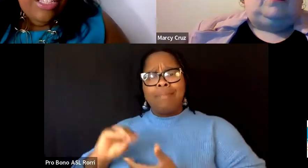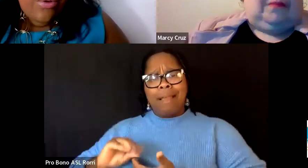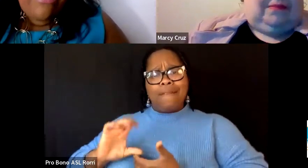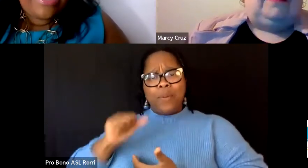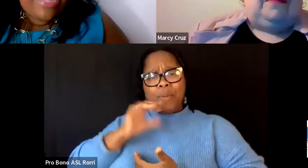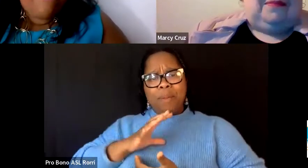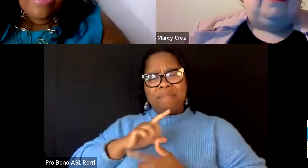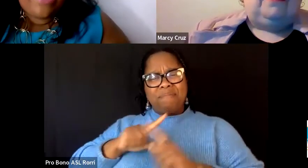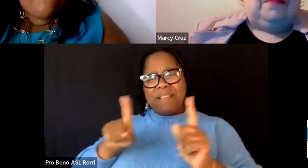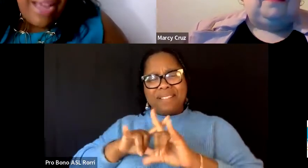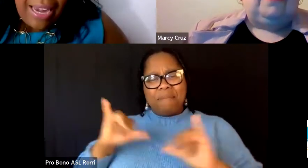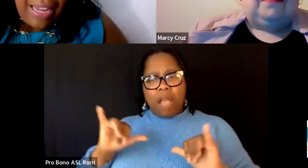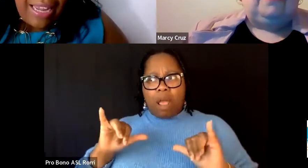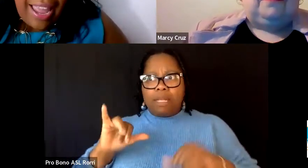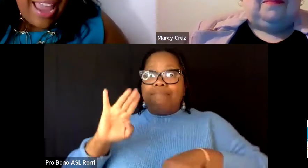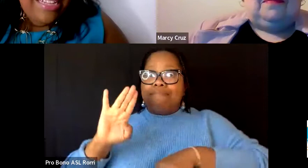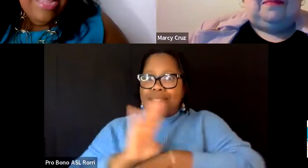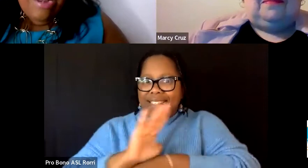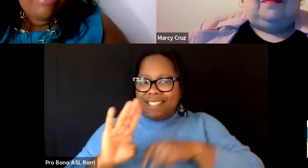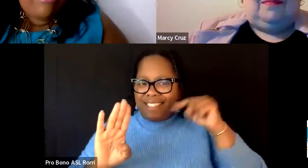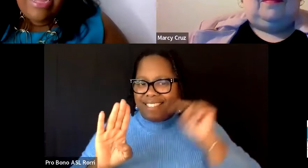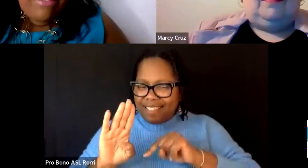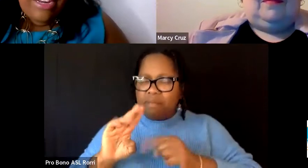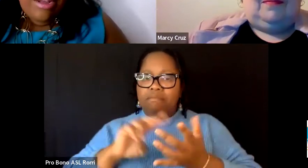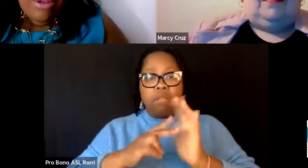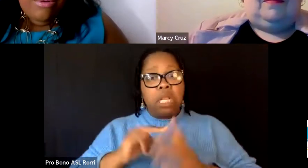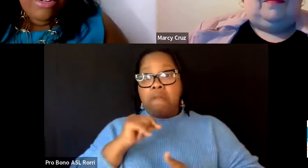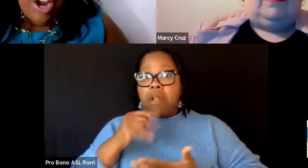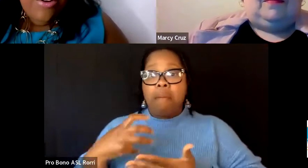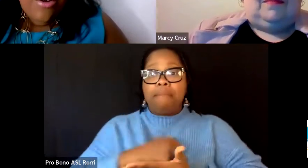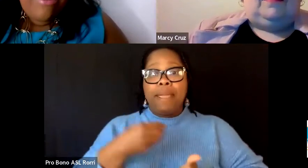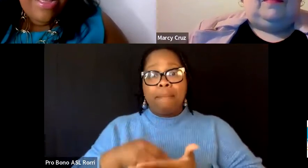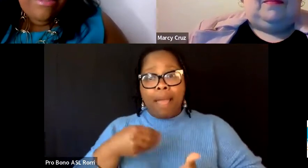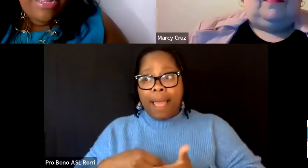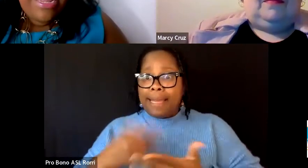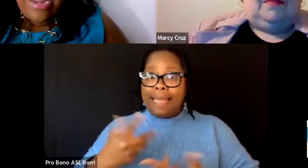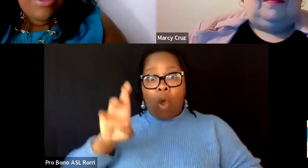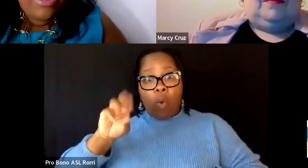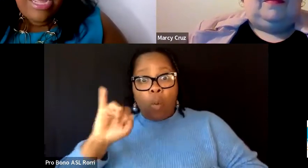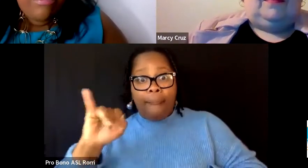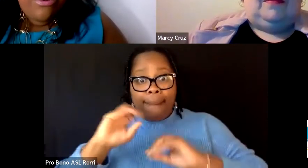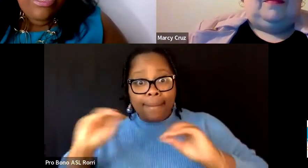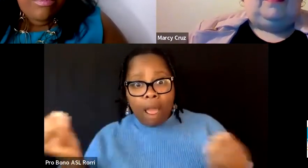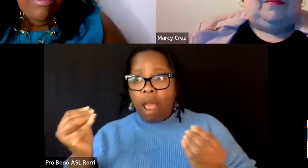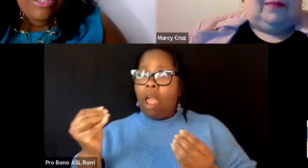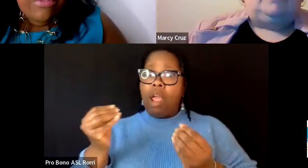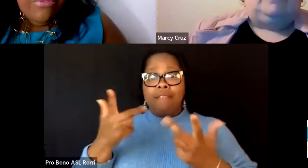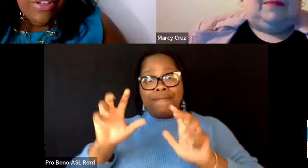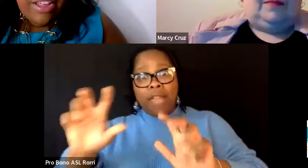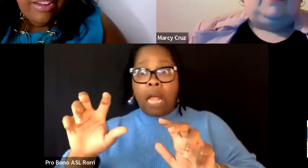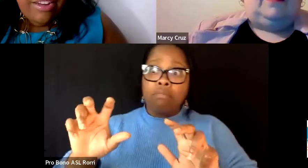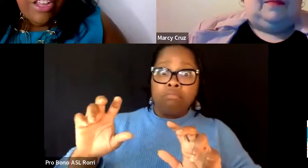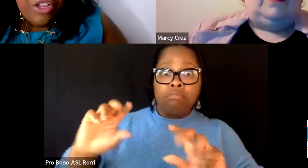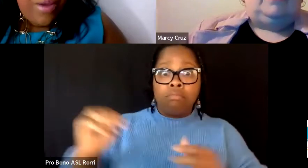business. So if it's not making money and it's not giving them a return on investment, they're not going to keep using people just